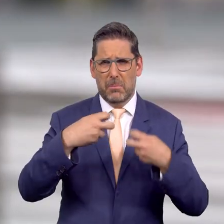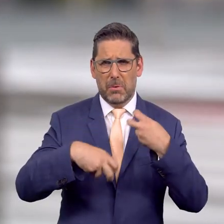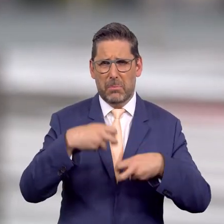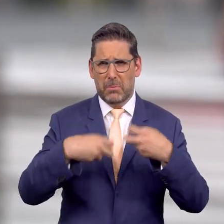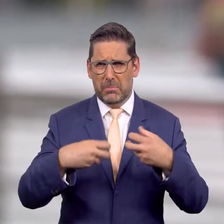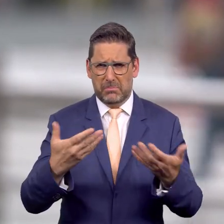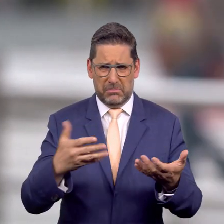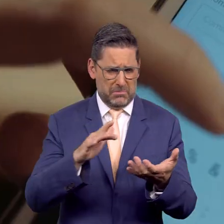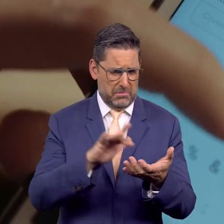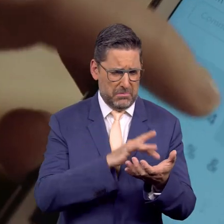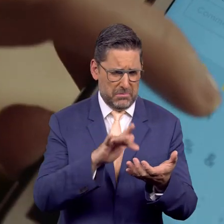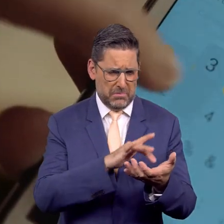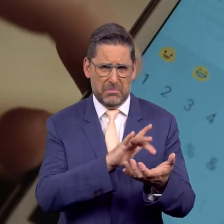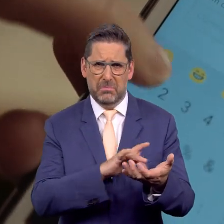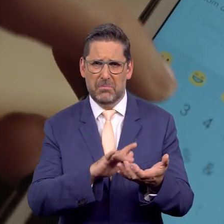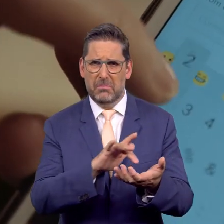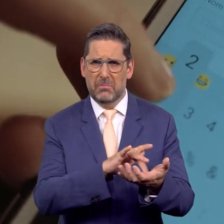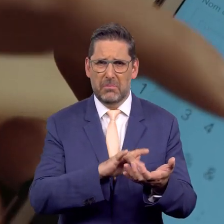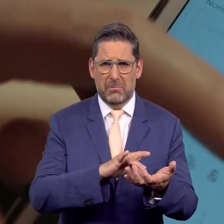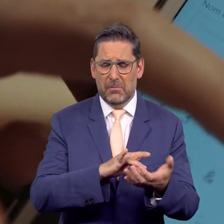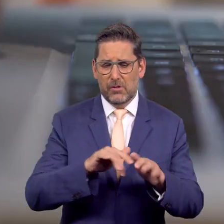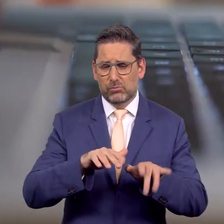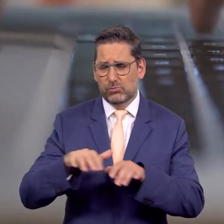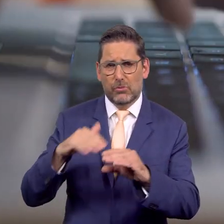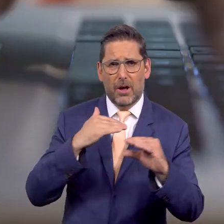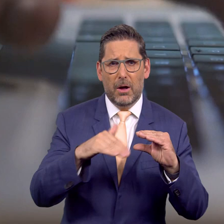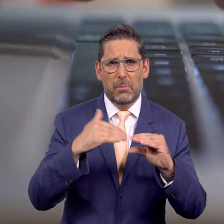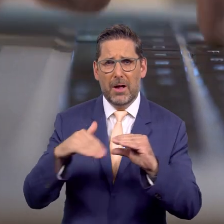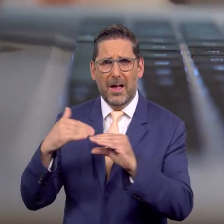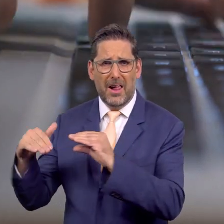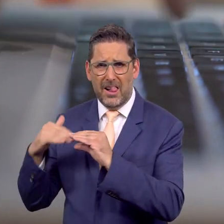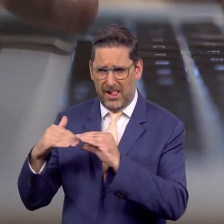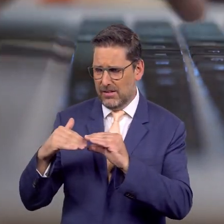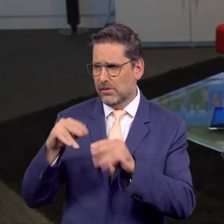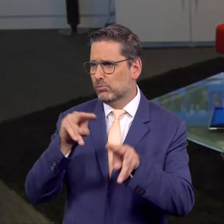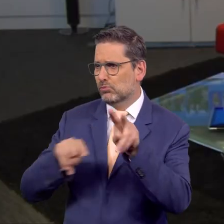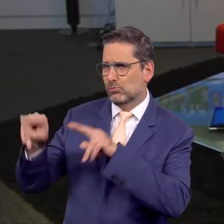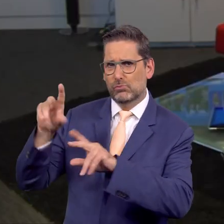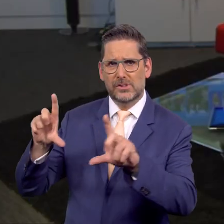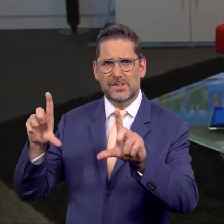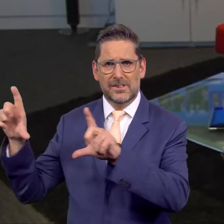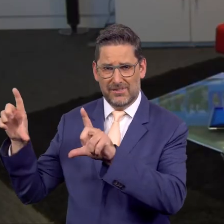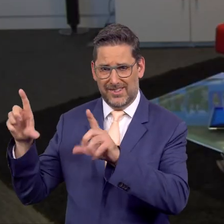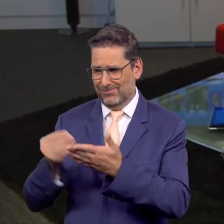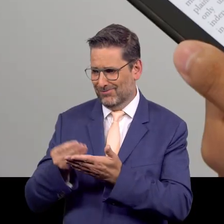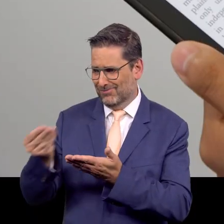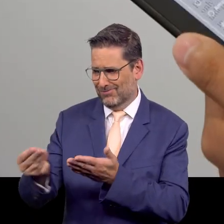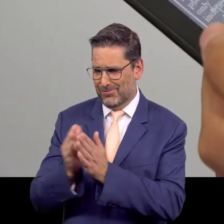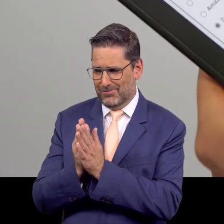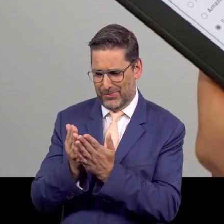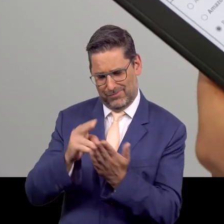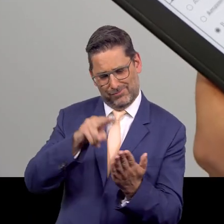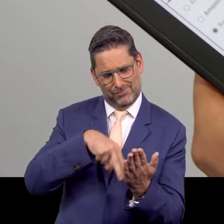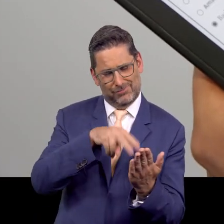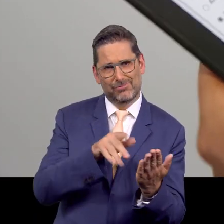problems when using touchscreens and smartphones, typing up emails, following news on TV, reading